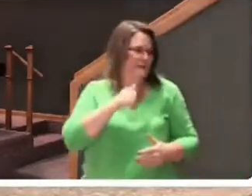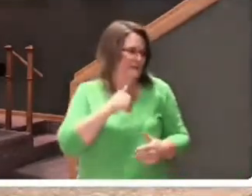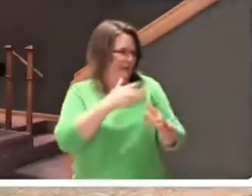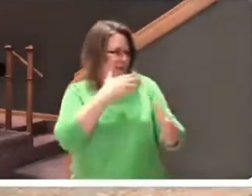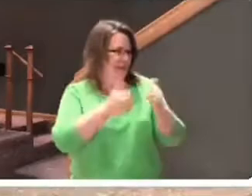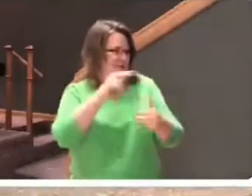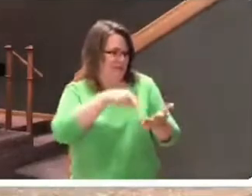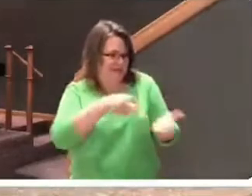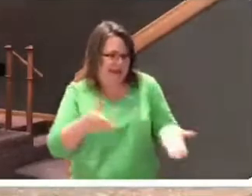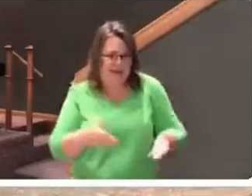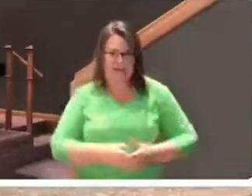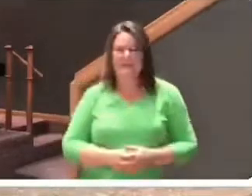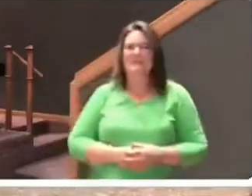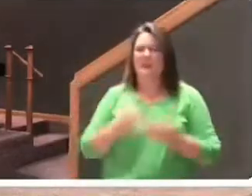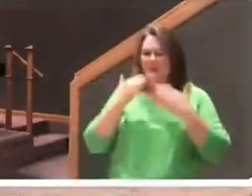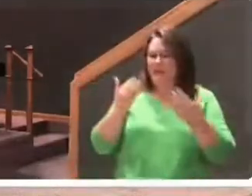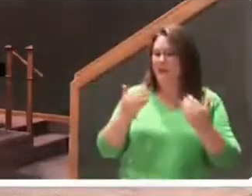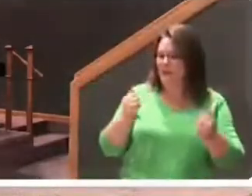you all.